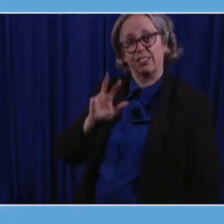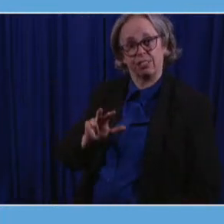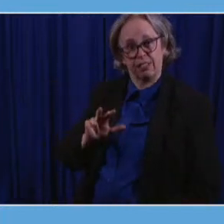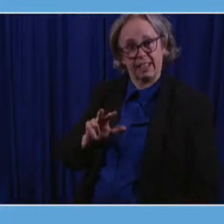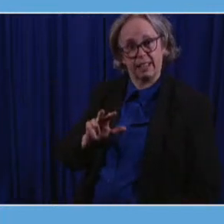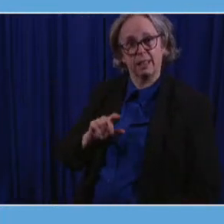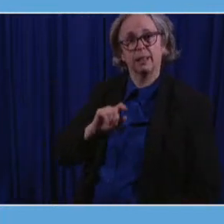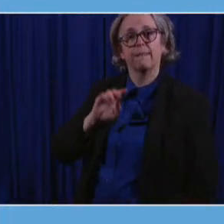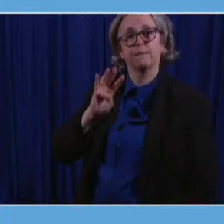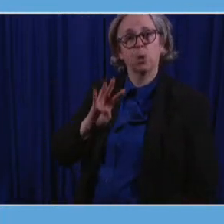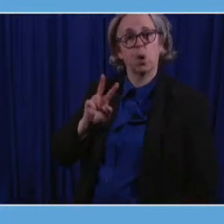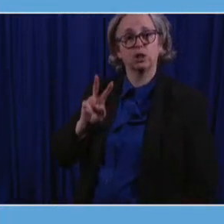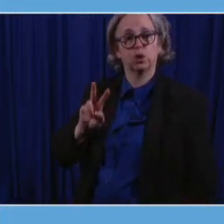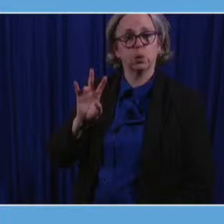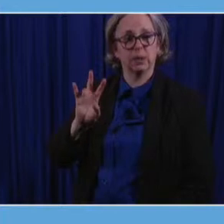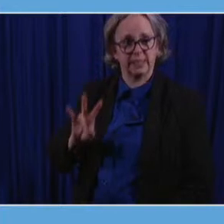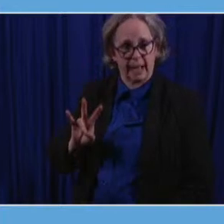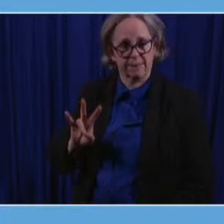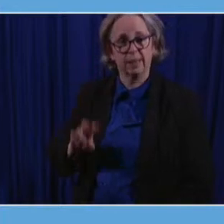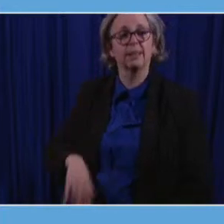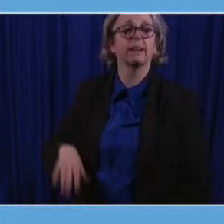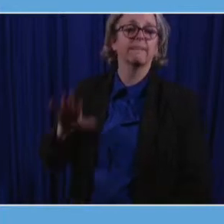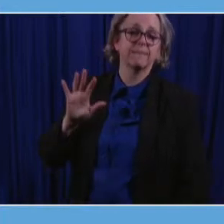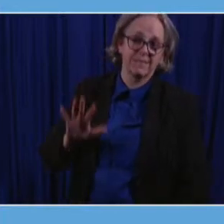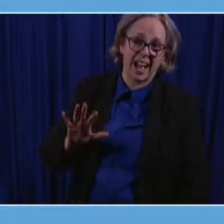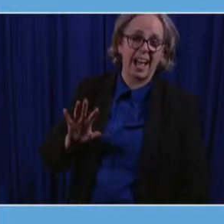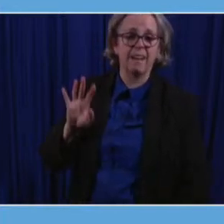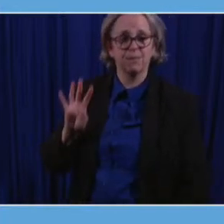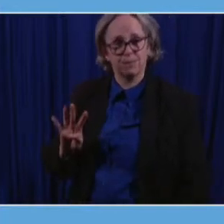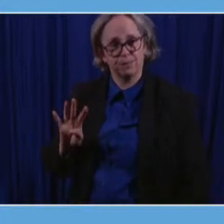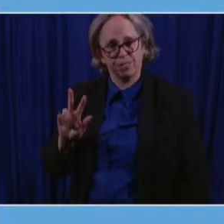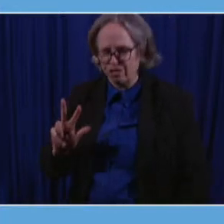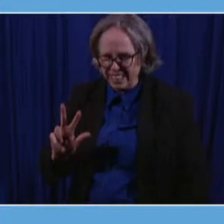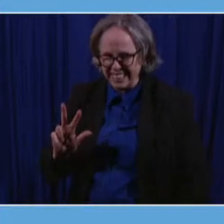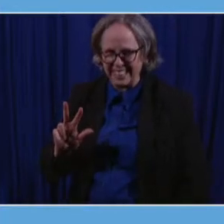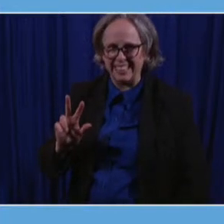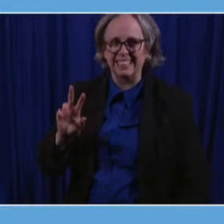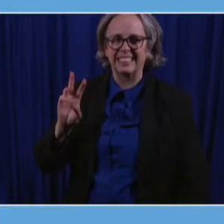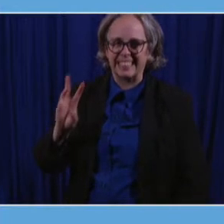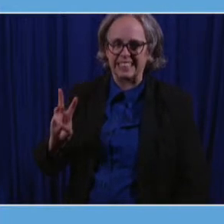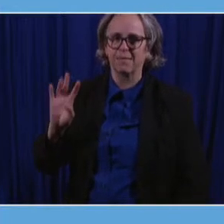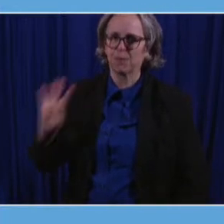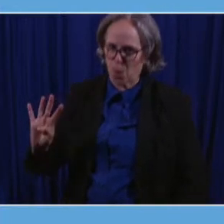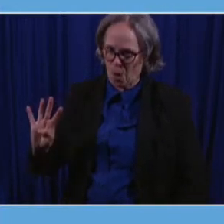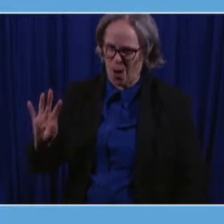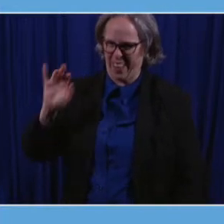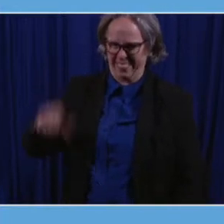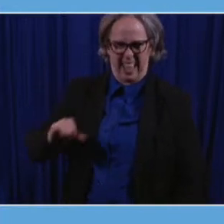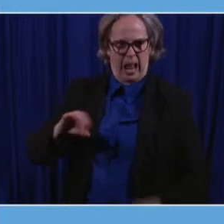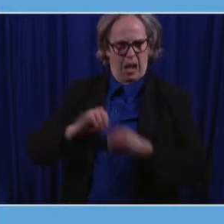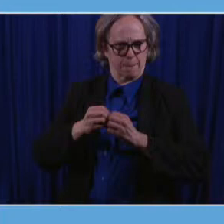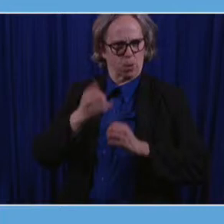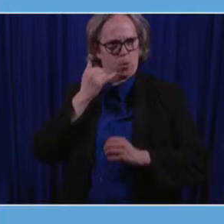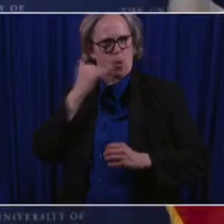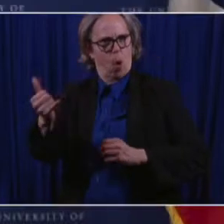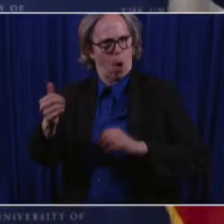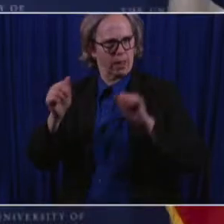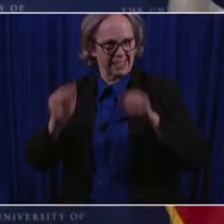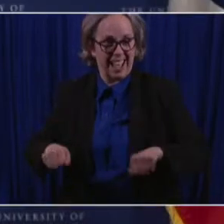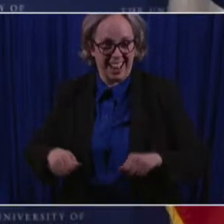833-427-5634. The Ohio Department of Health's call center will help you as well.